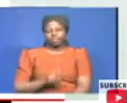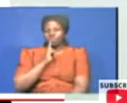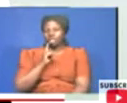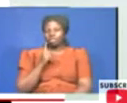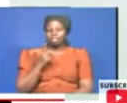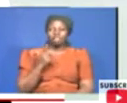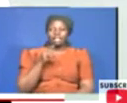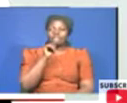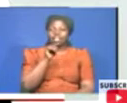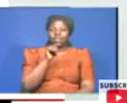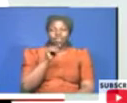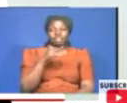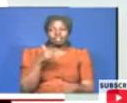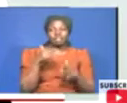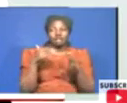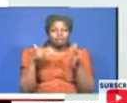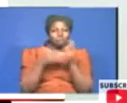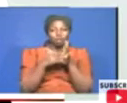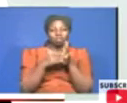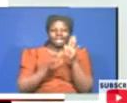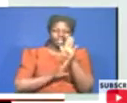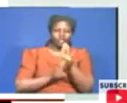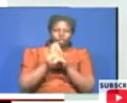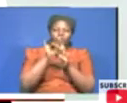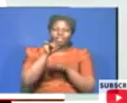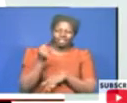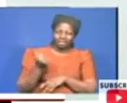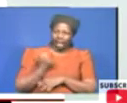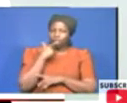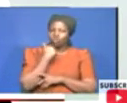prevents from developing this girl, whom you find maybe